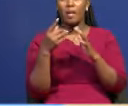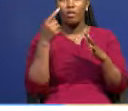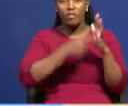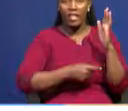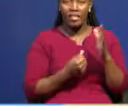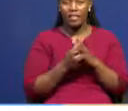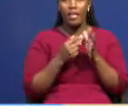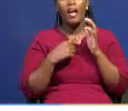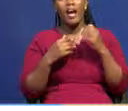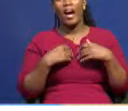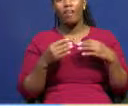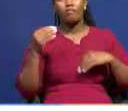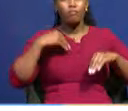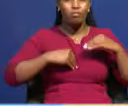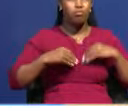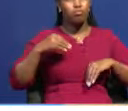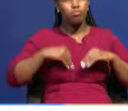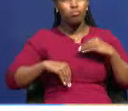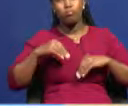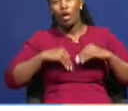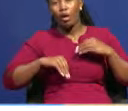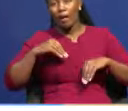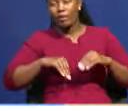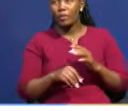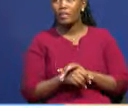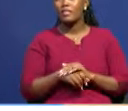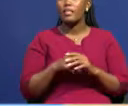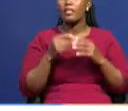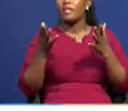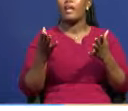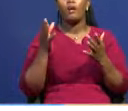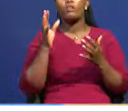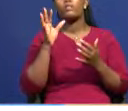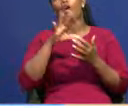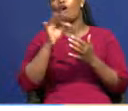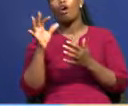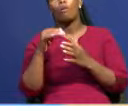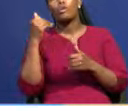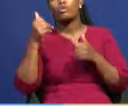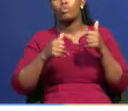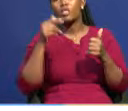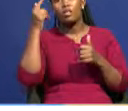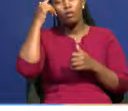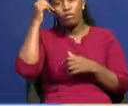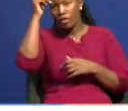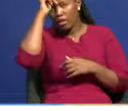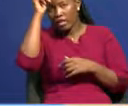corruption and revenue leakages, what will be the viable option for the government? Should it